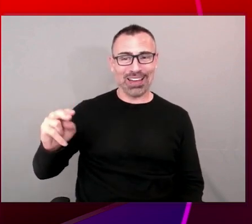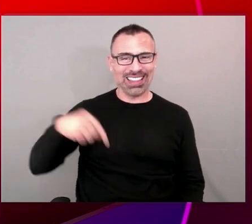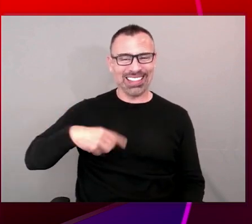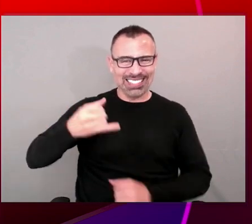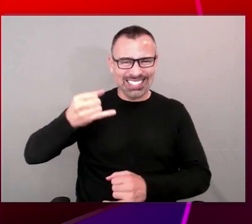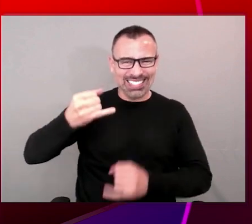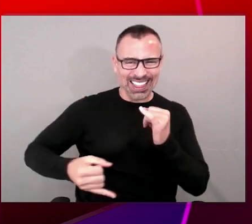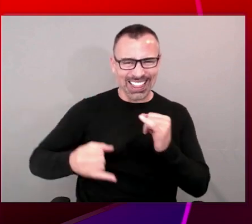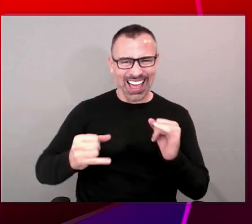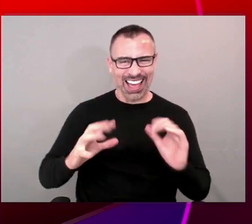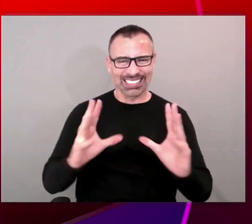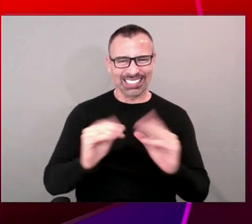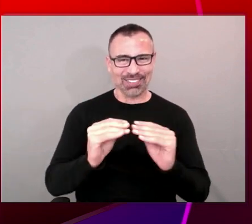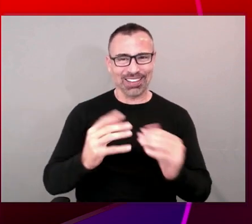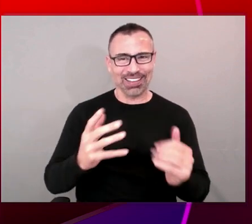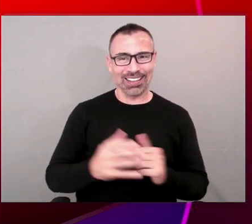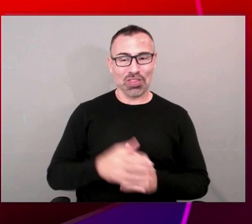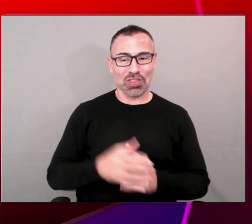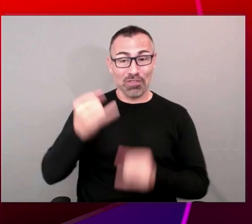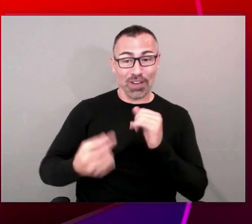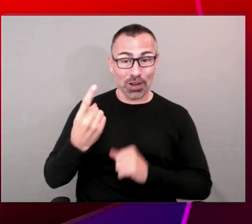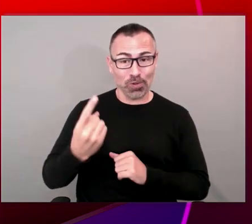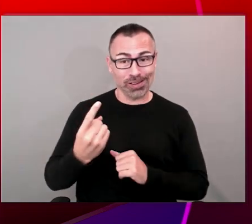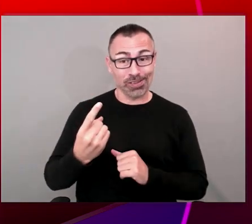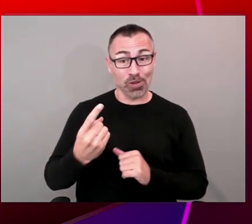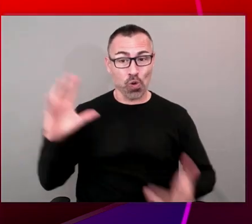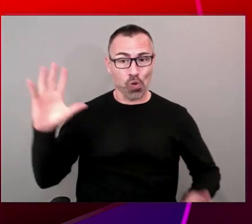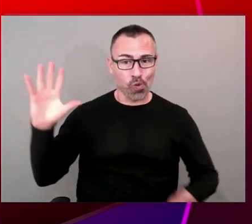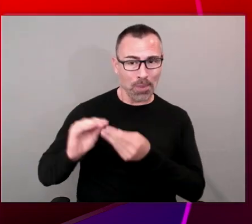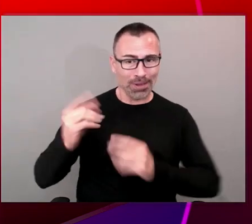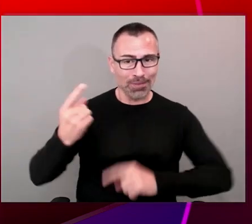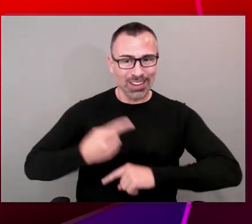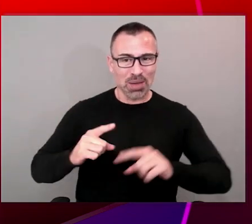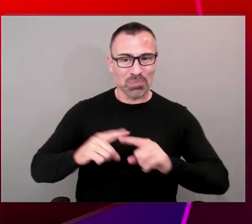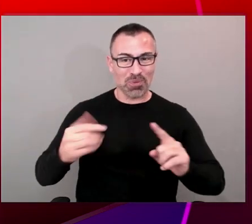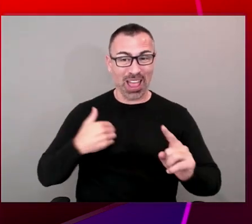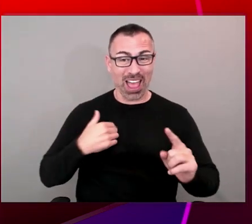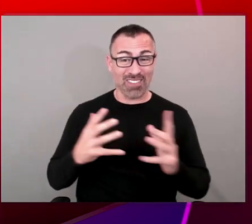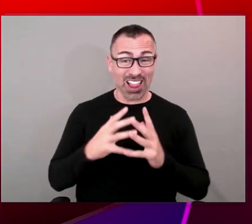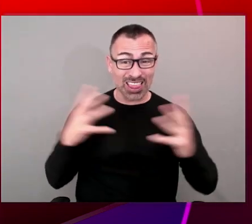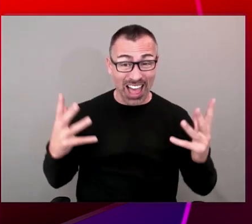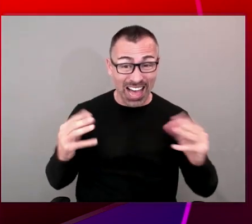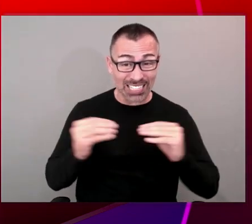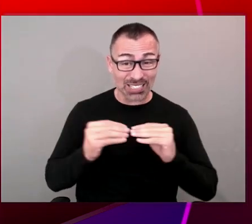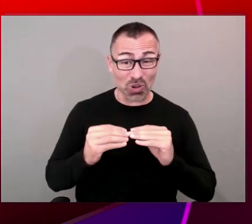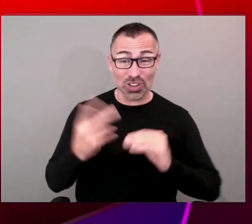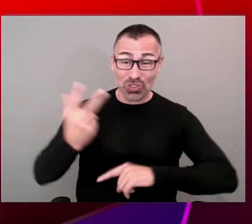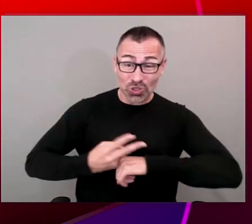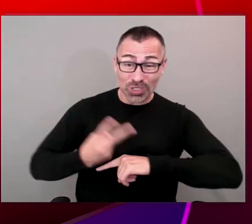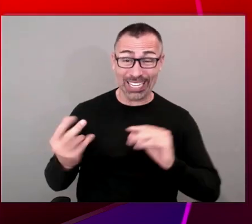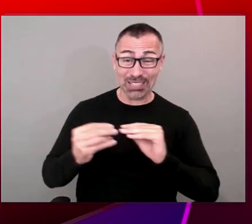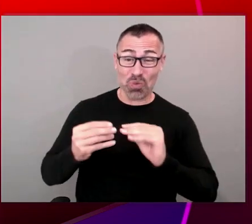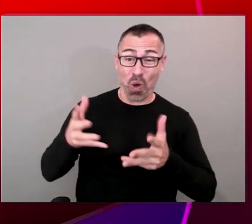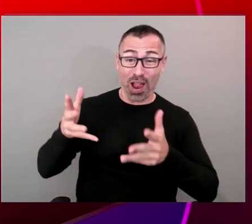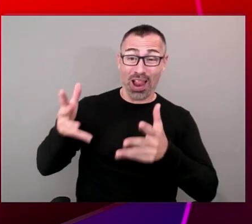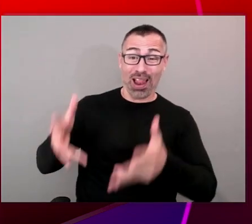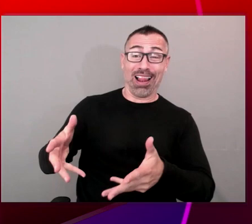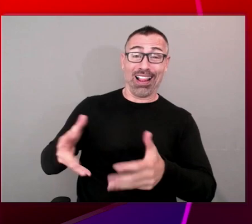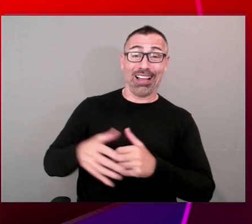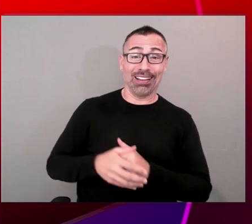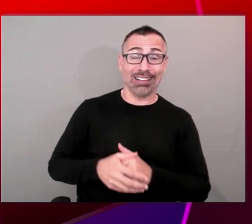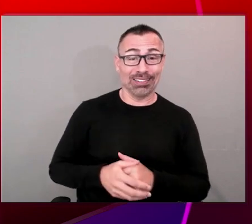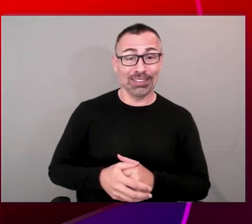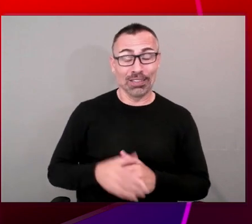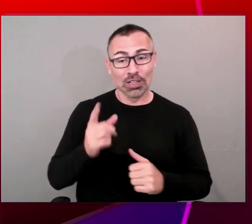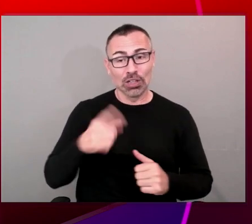for the day. But we got more. We got lots more. We got 2 more days still. 2 more. Yep, 2 more. So much more to do. If you are